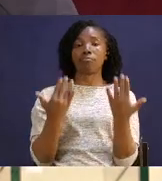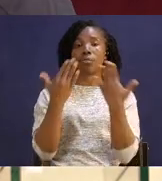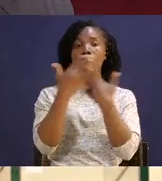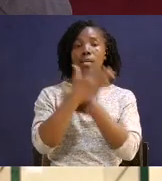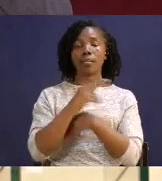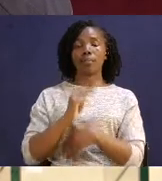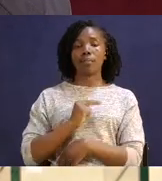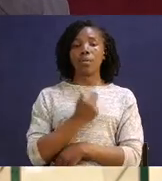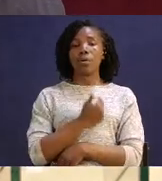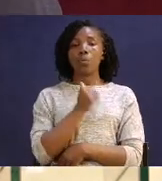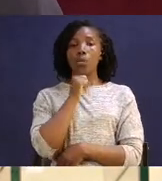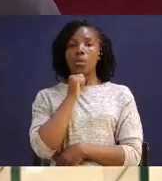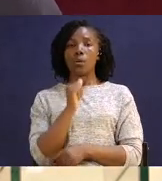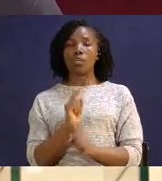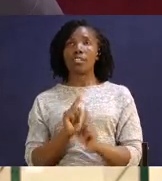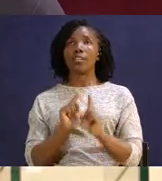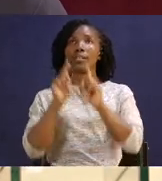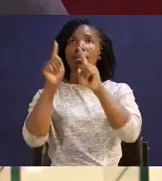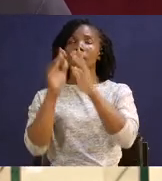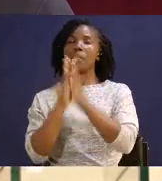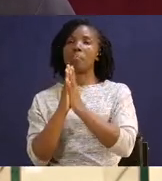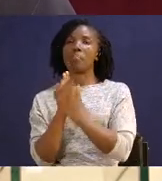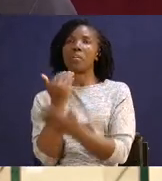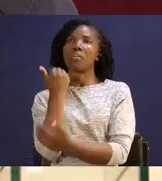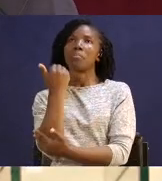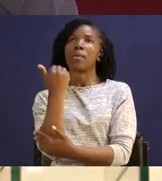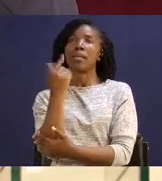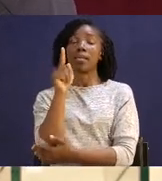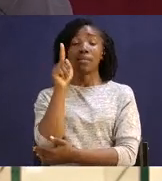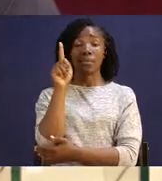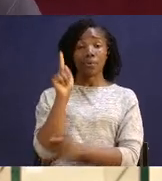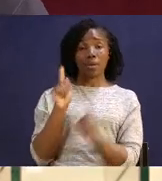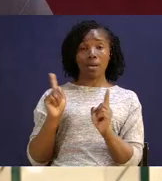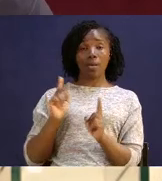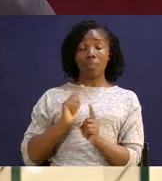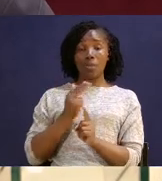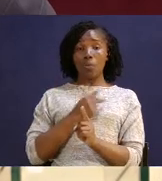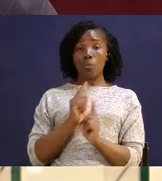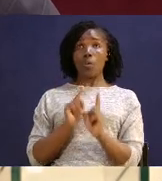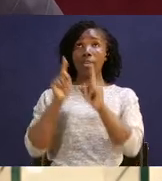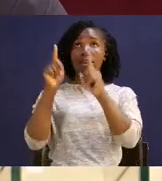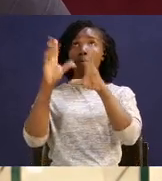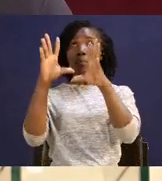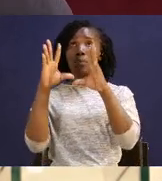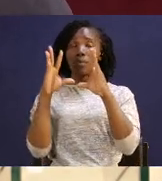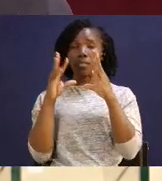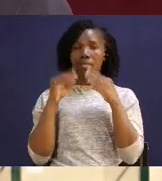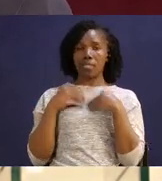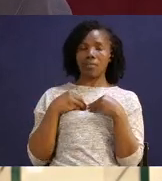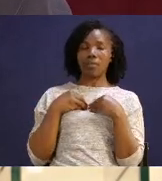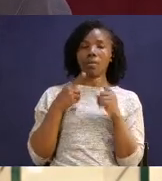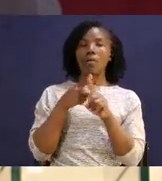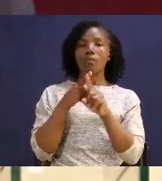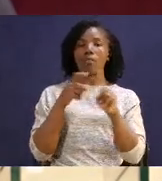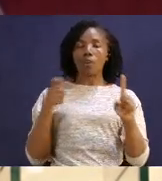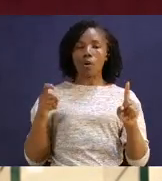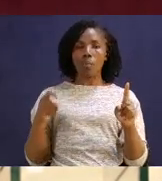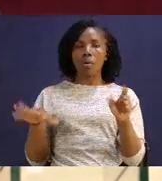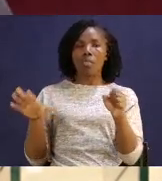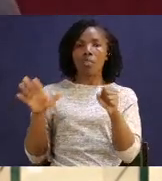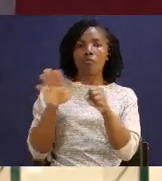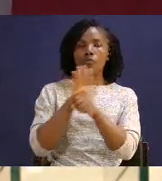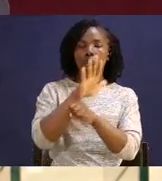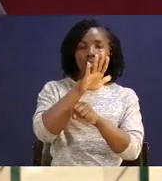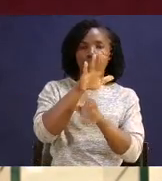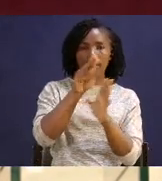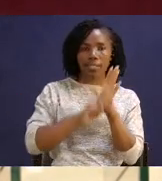we are not coming to beg you. We are coming to receive. Out of the fullness